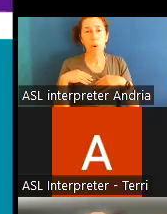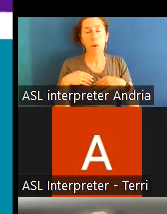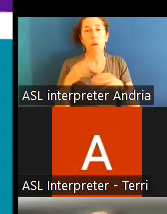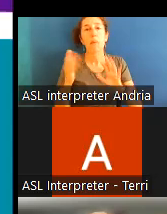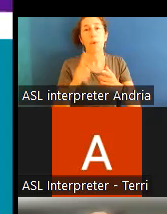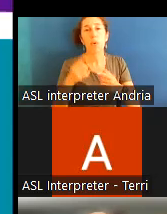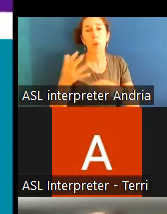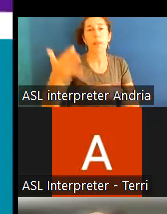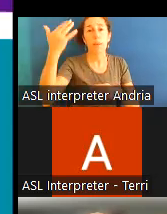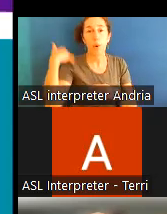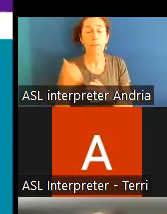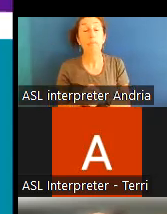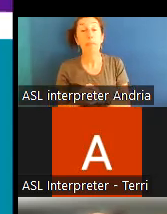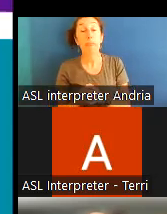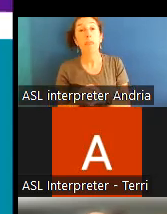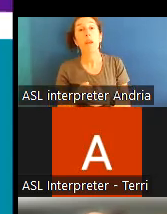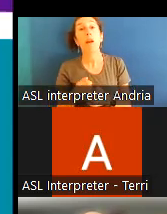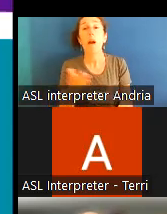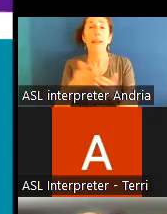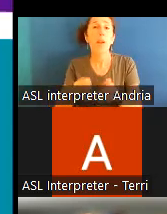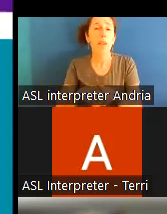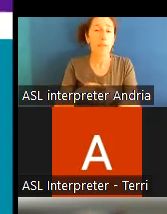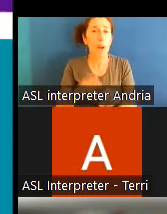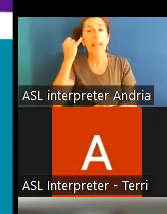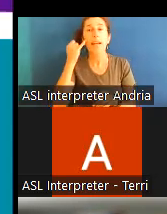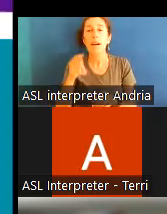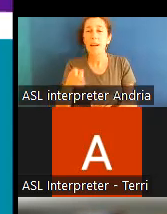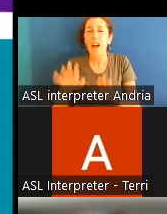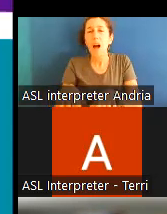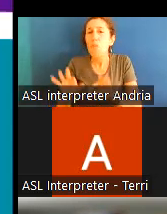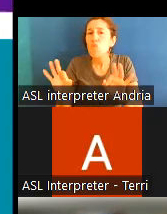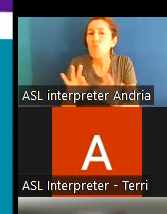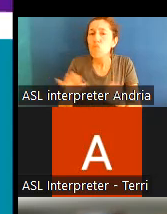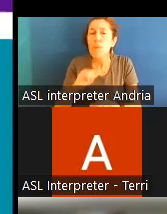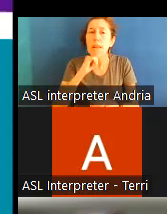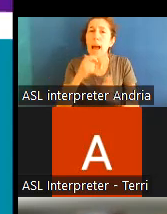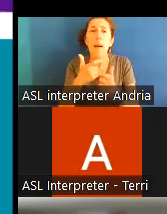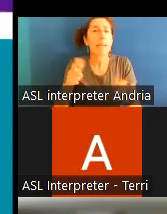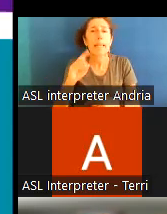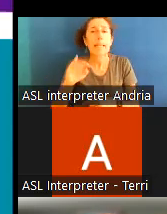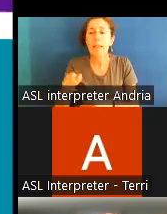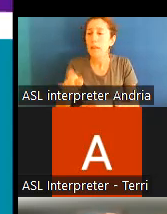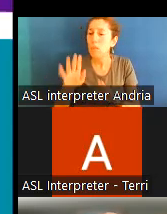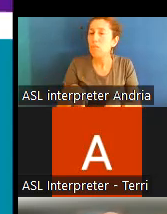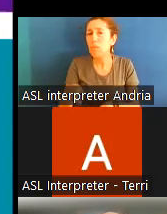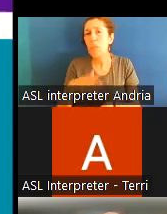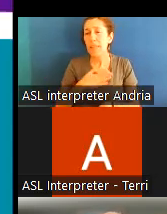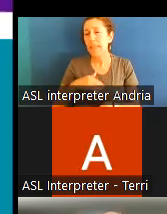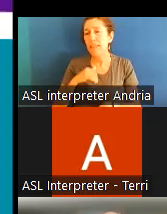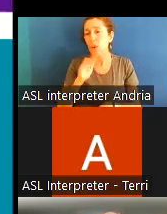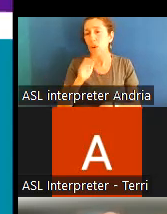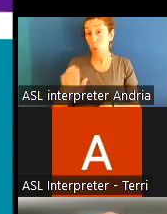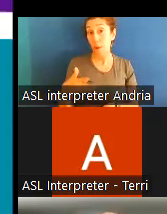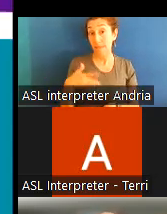do anything about this. It's really not that big a deal, and you don't want to break up the family, right? Your feelings don't matter.